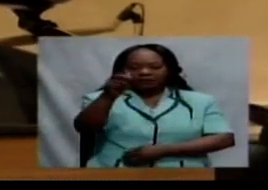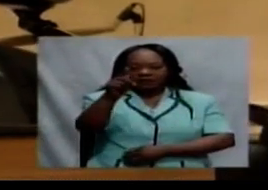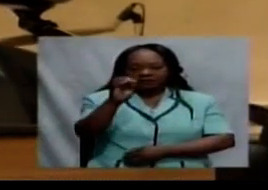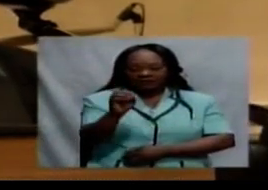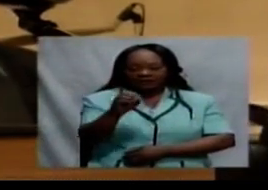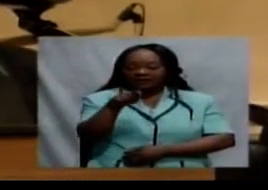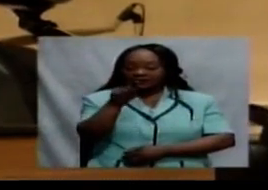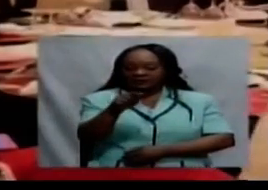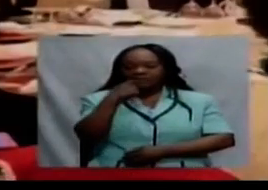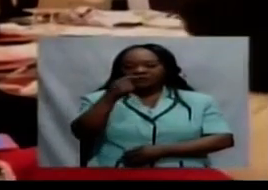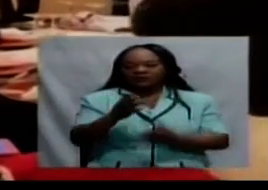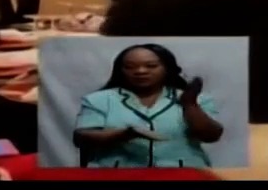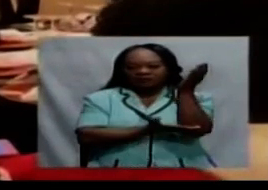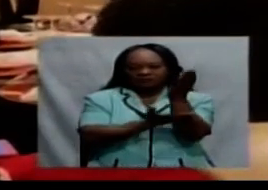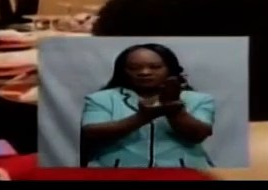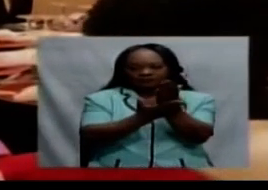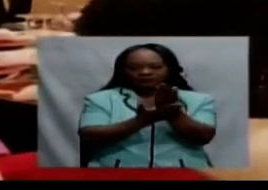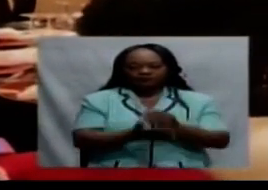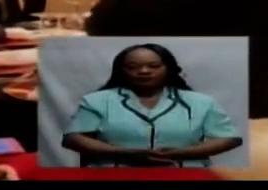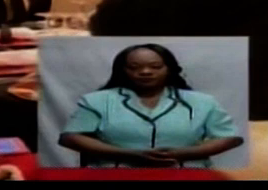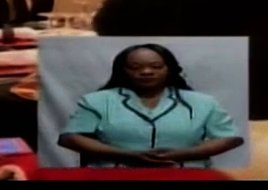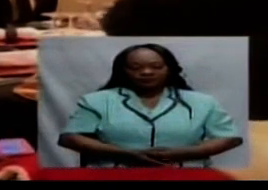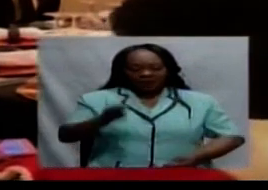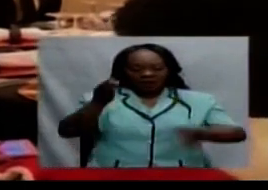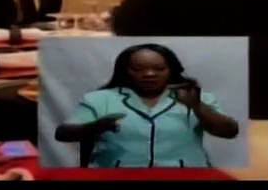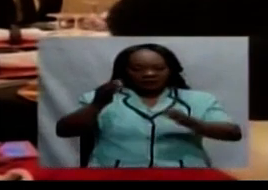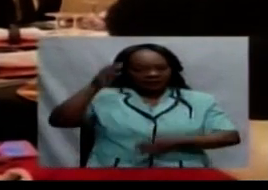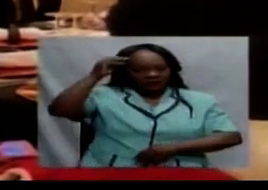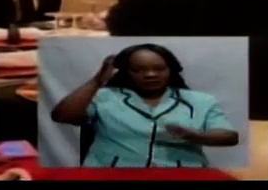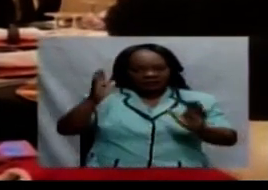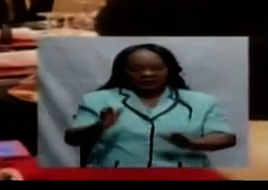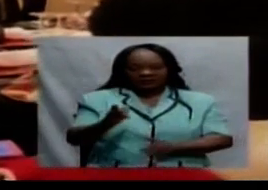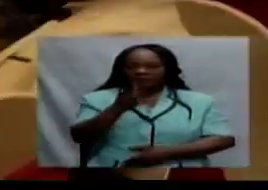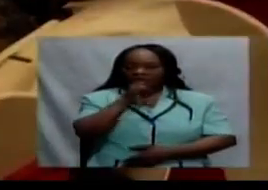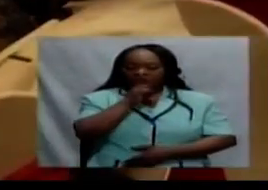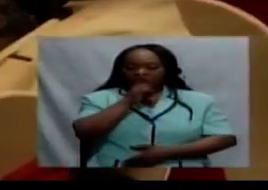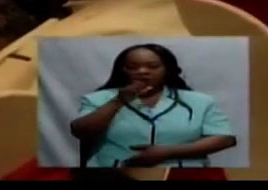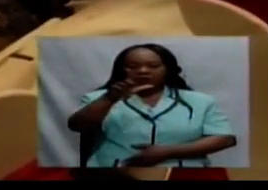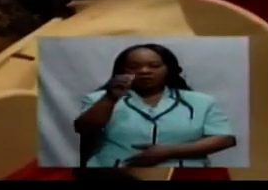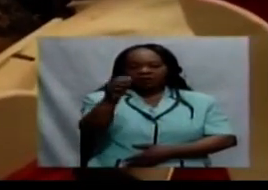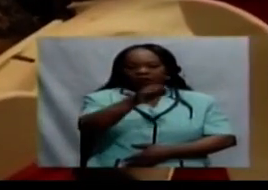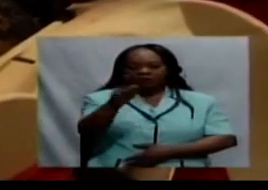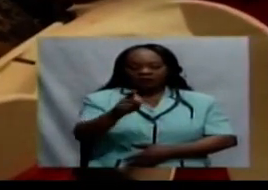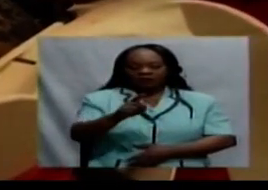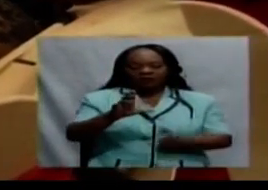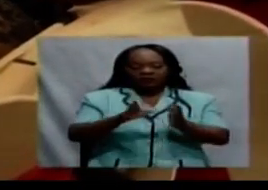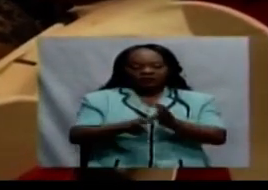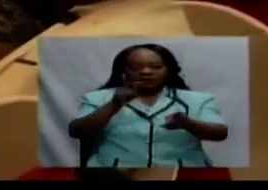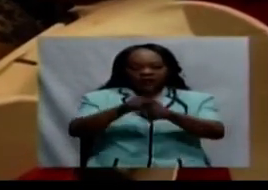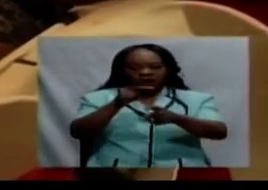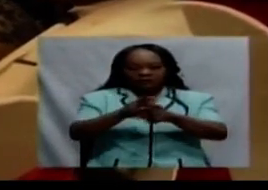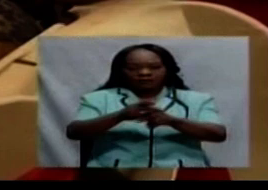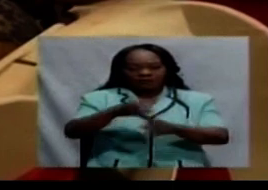improved. The Justice Minister is disappointed by the silence from LAS on the need to give his opinion on